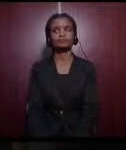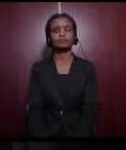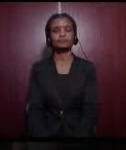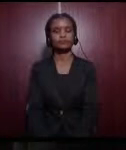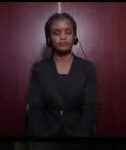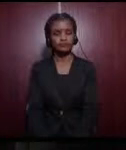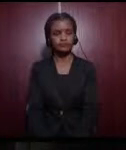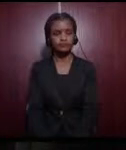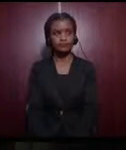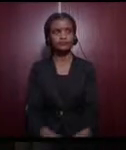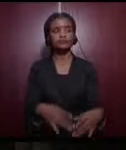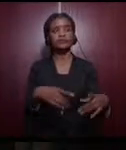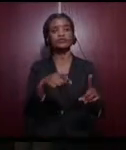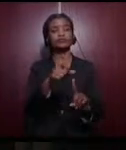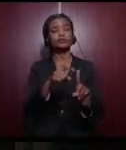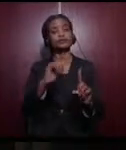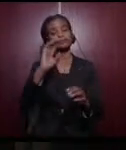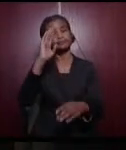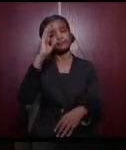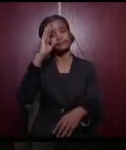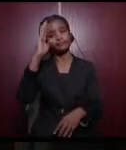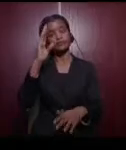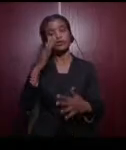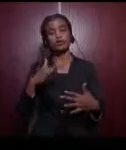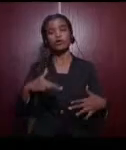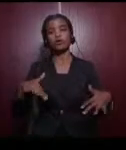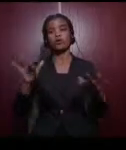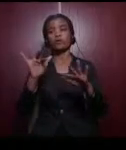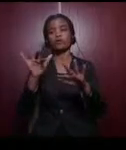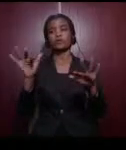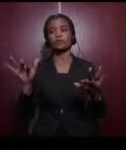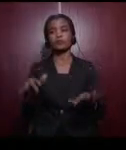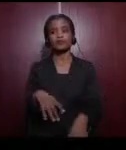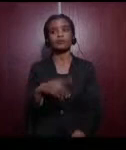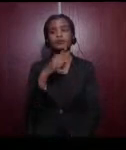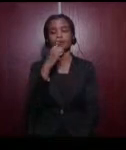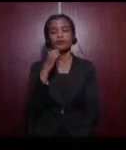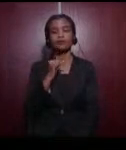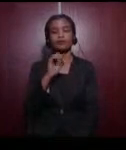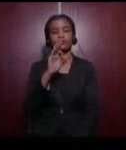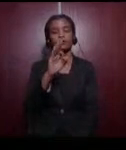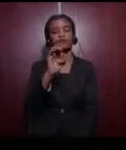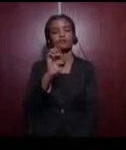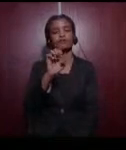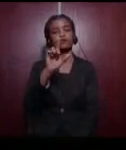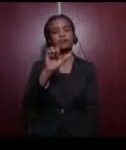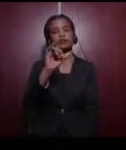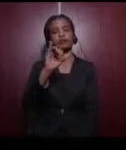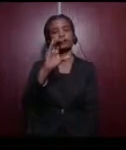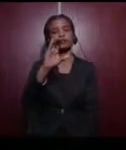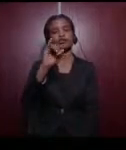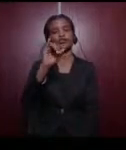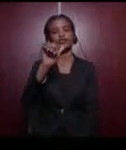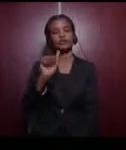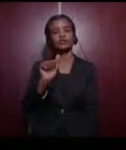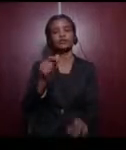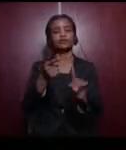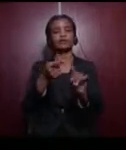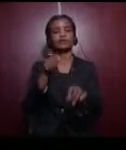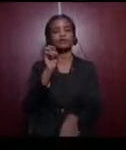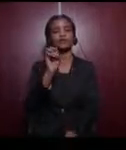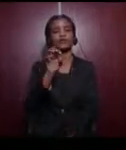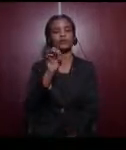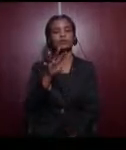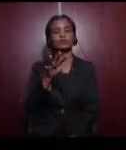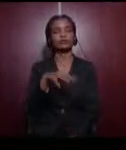Greetings to the chairperson and everyone at large. I'm Felicia Morakile from Soweto, Ward 21.